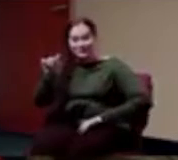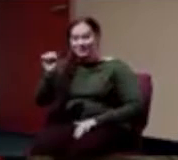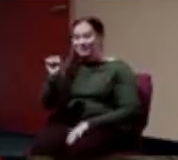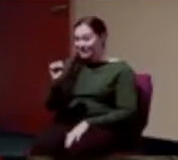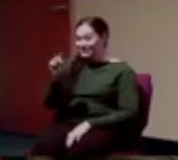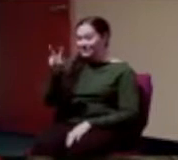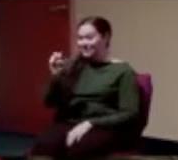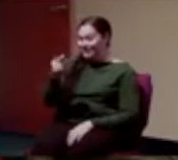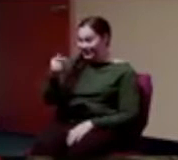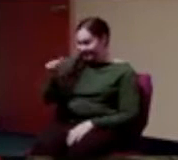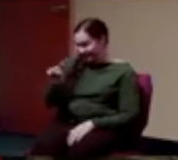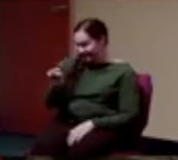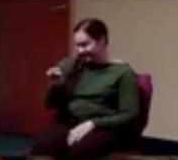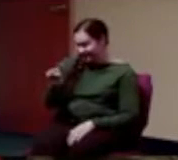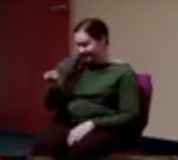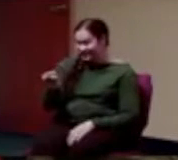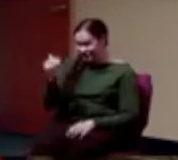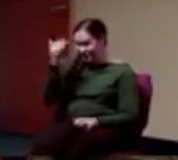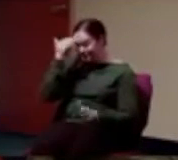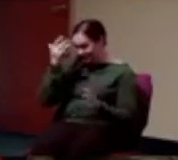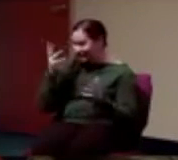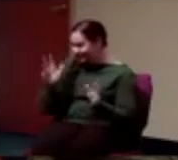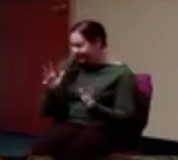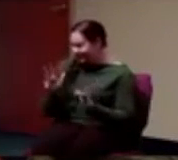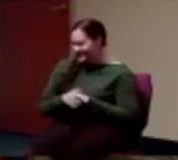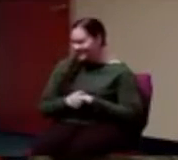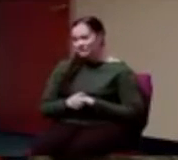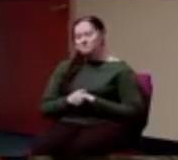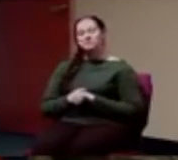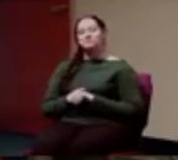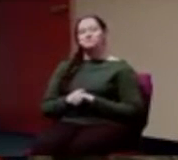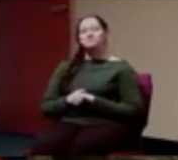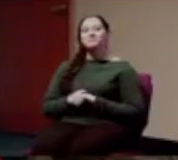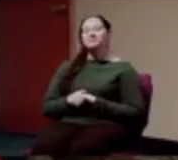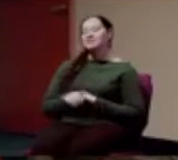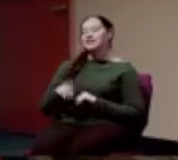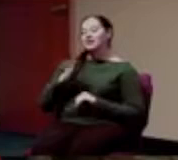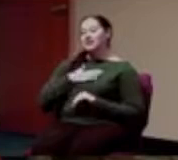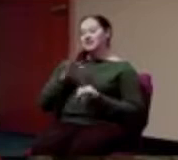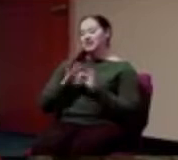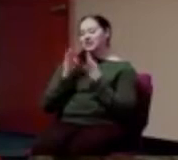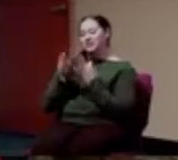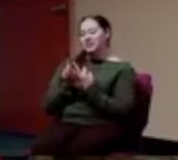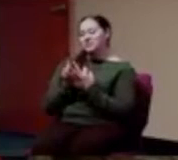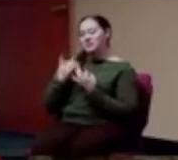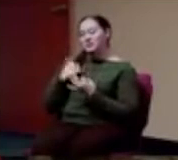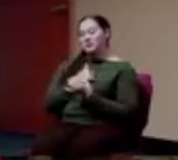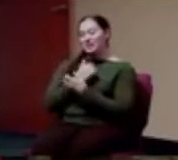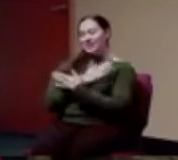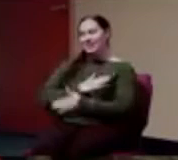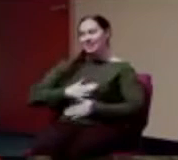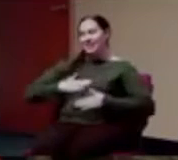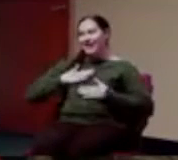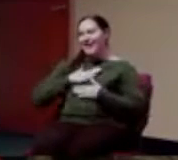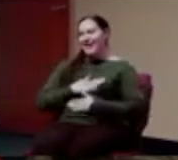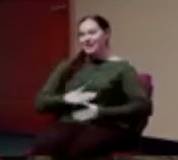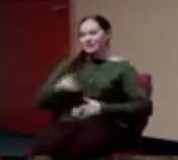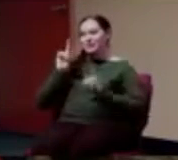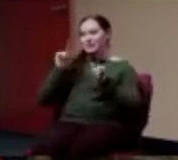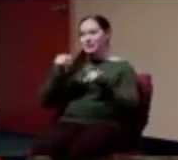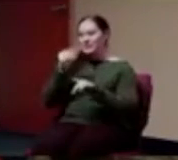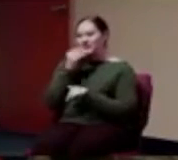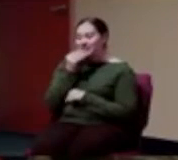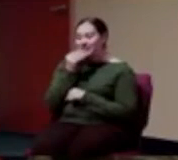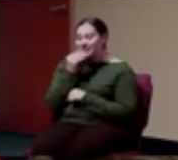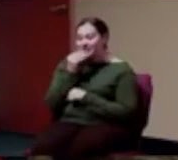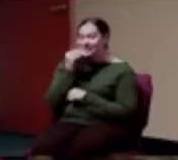And I remember what we do is the Scruggs family on vacations. We love to go eat. So in order to eat more, you have to walk